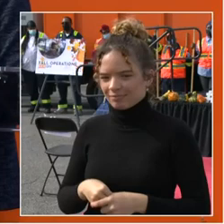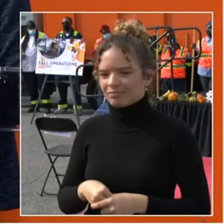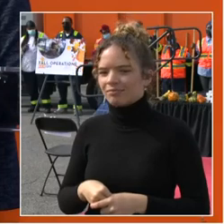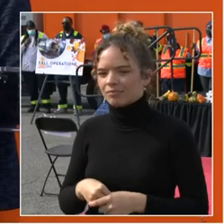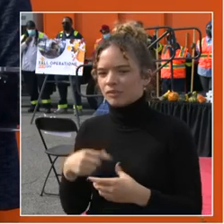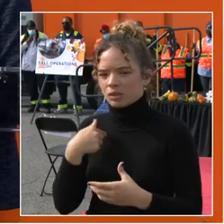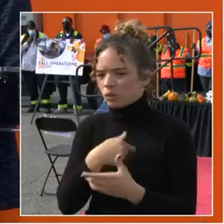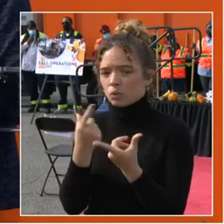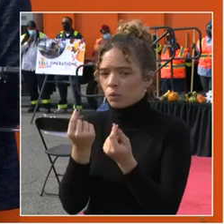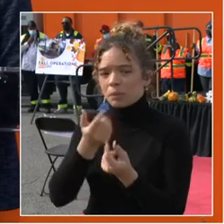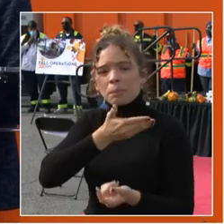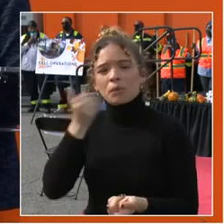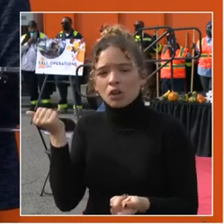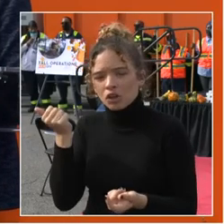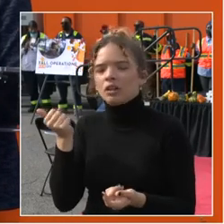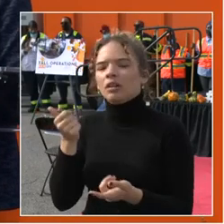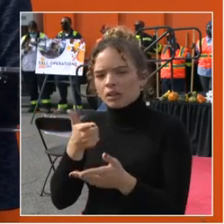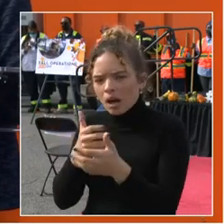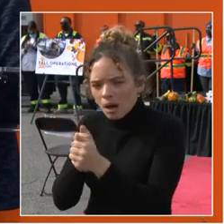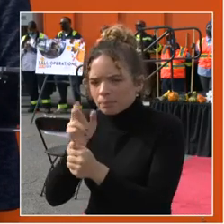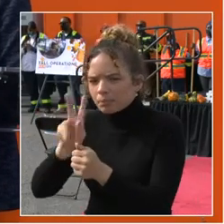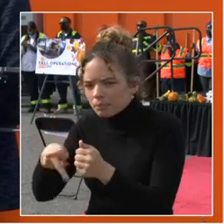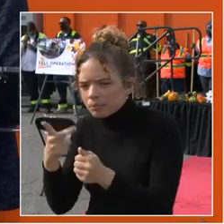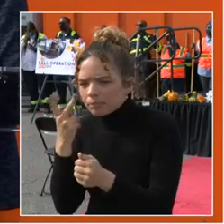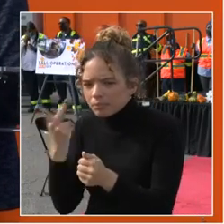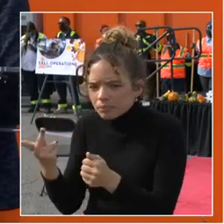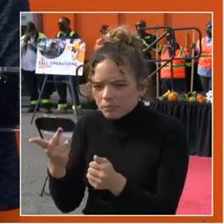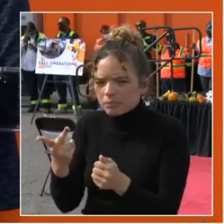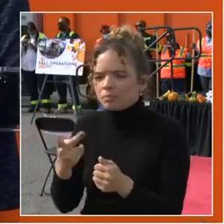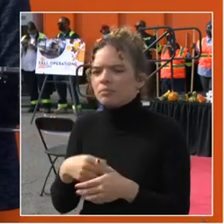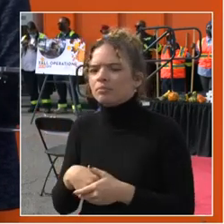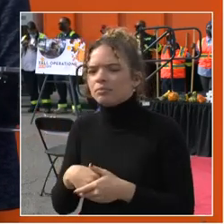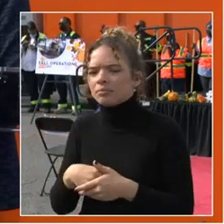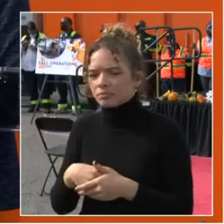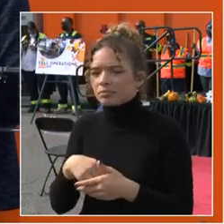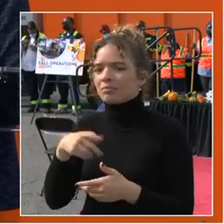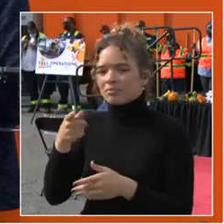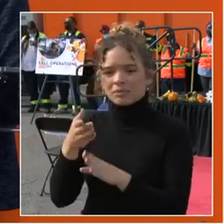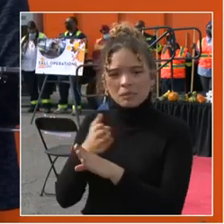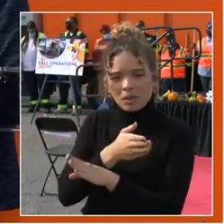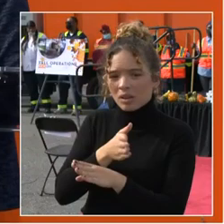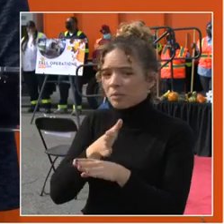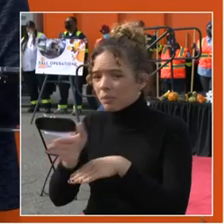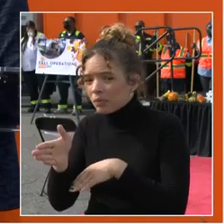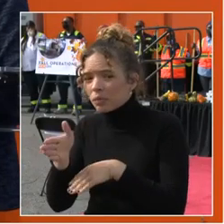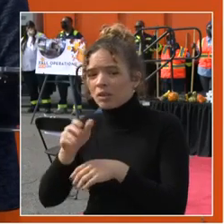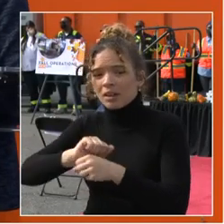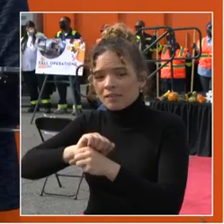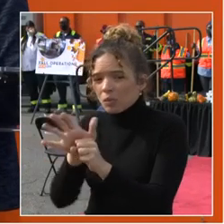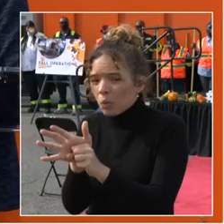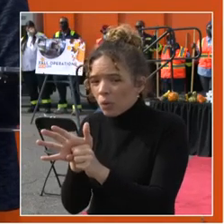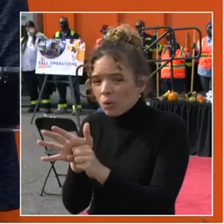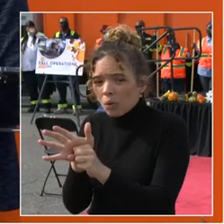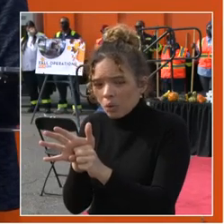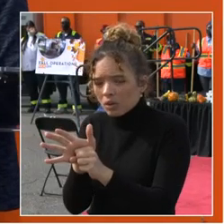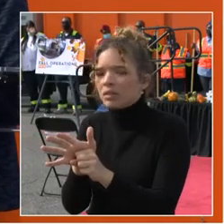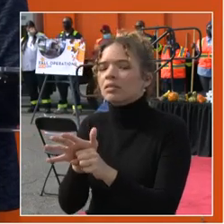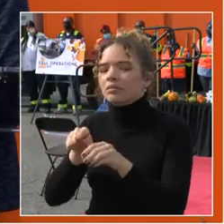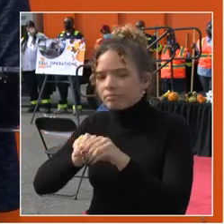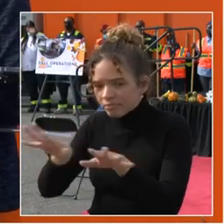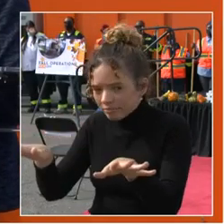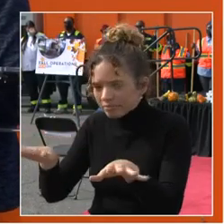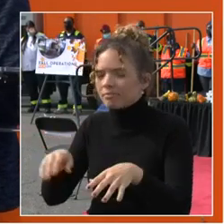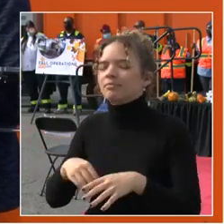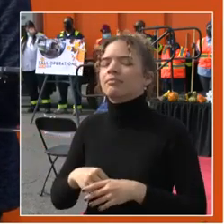the pandemic or whether there were pre-existing gaps. And I hope we're going to implement all of those tools right here at your